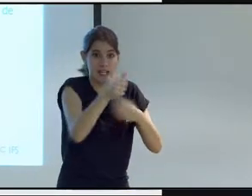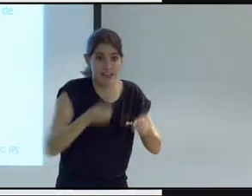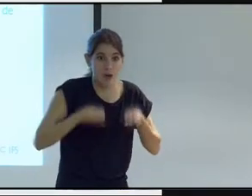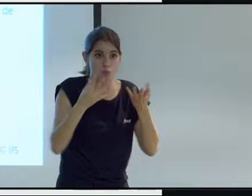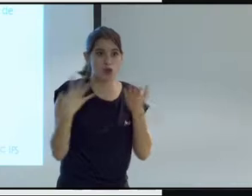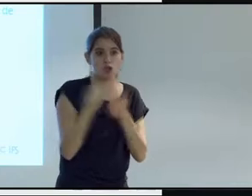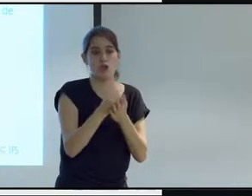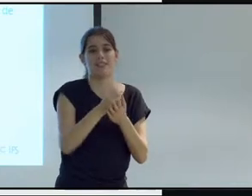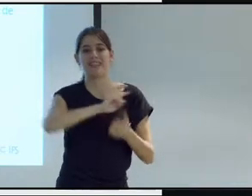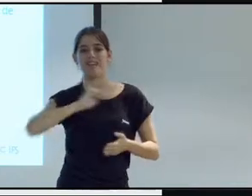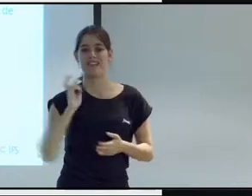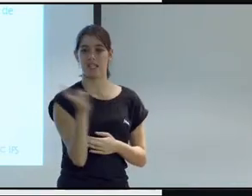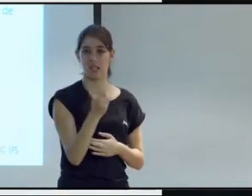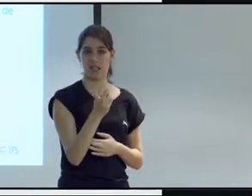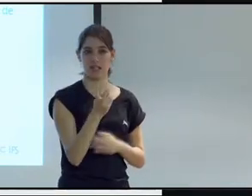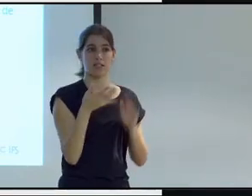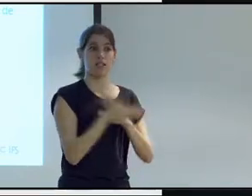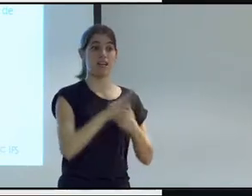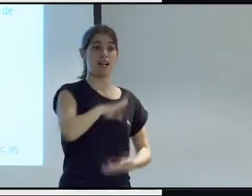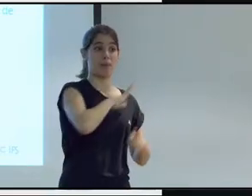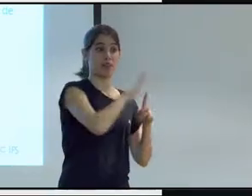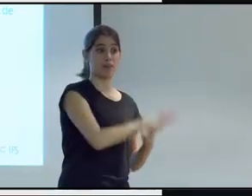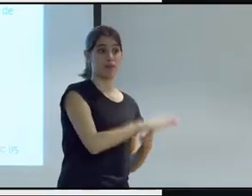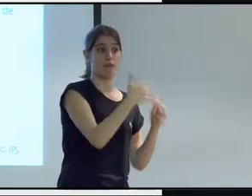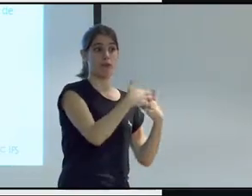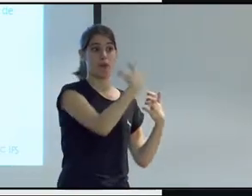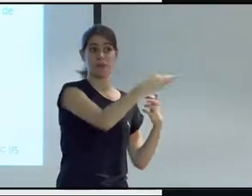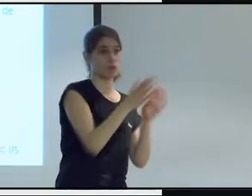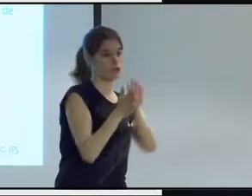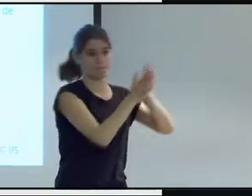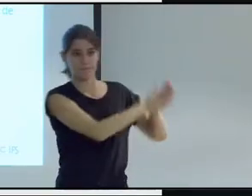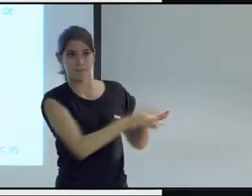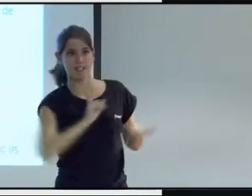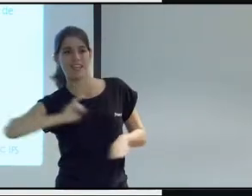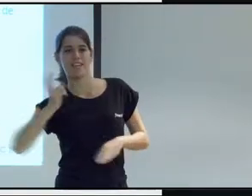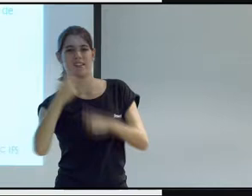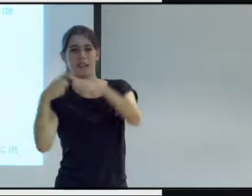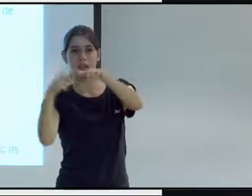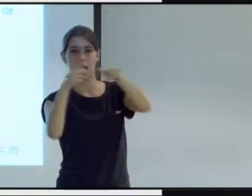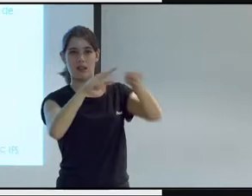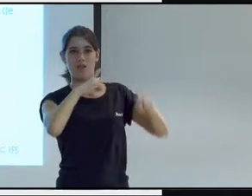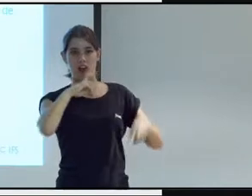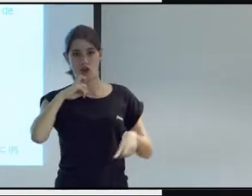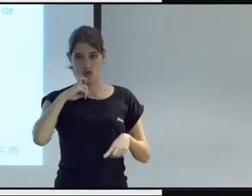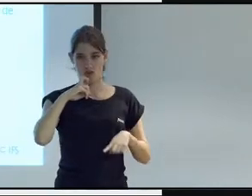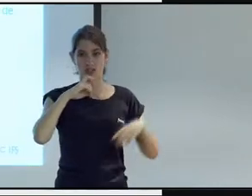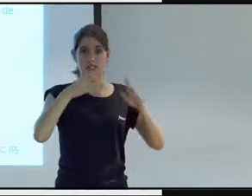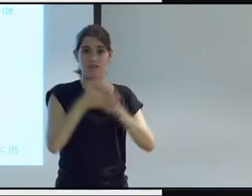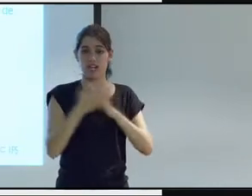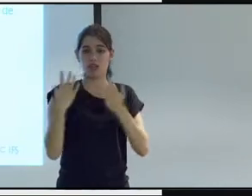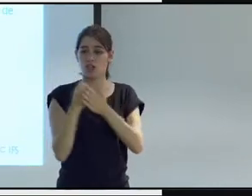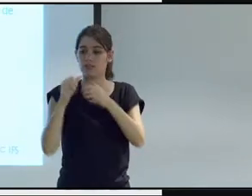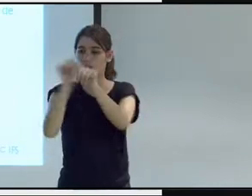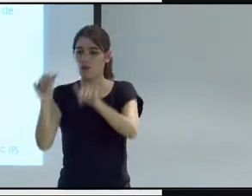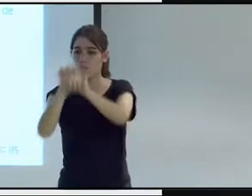different expressions of different types of functioning. And so There are